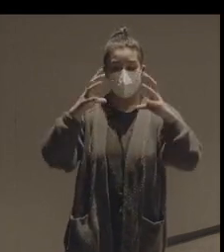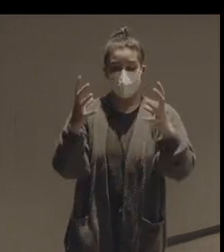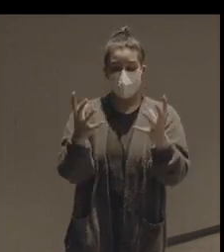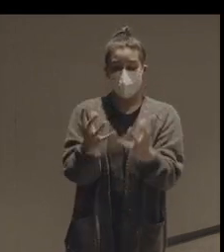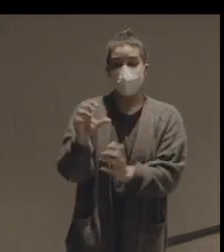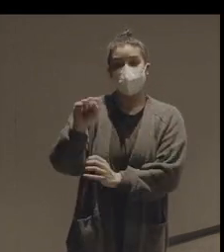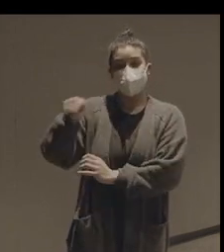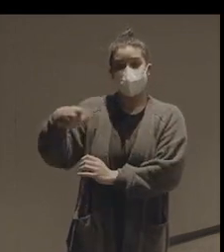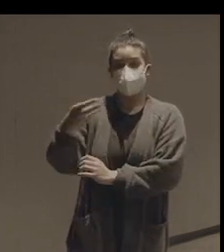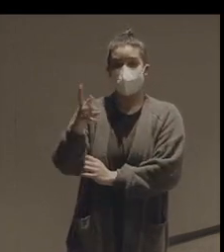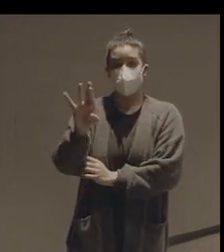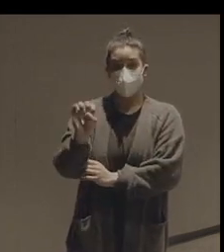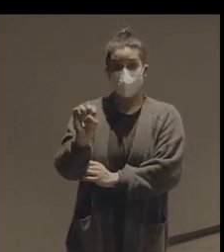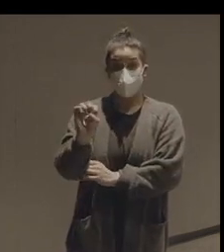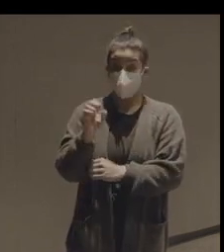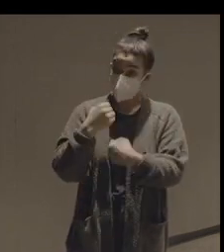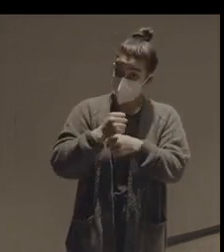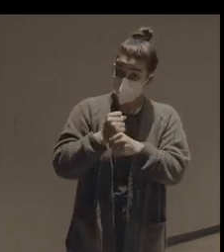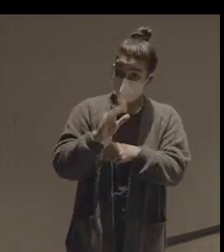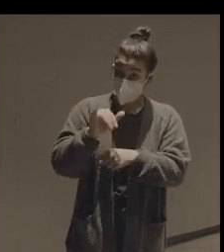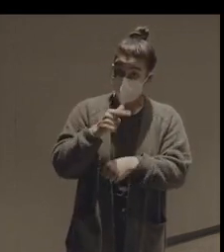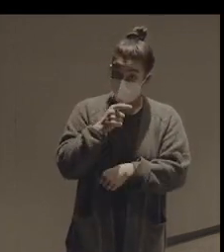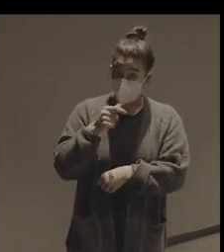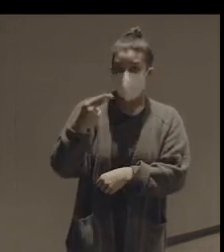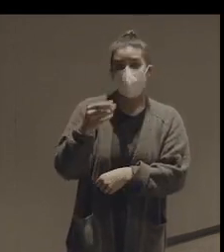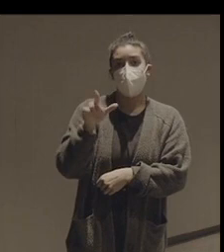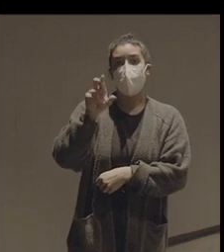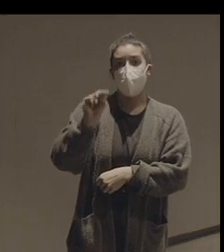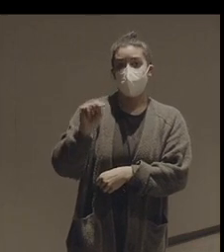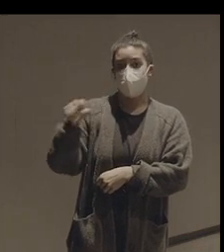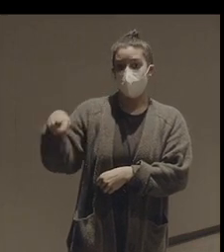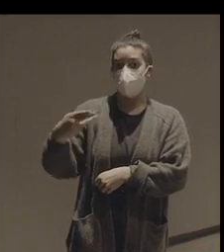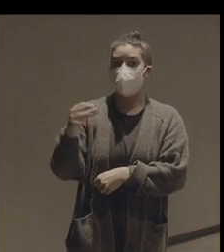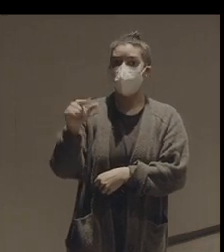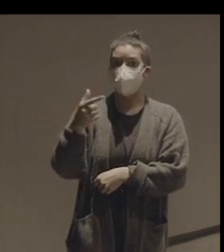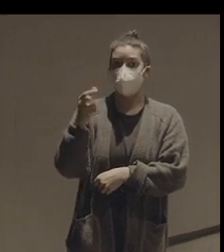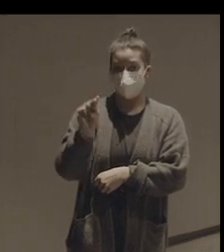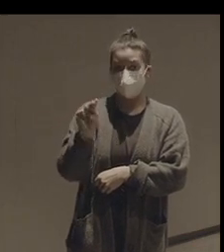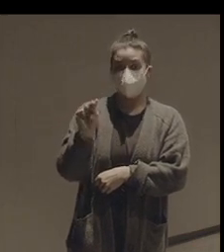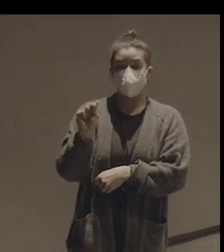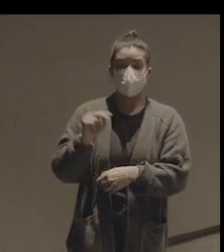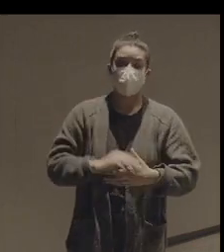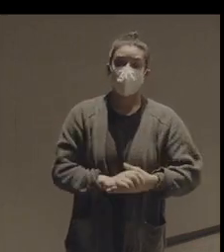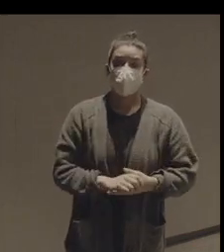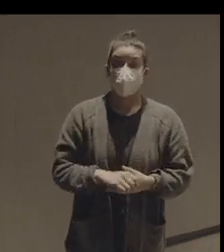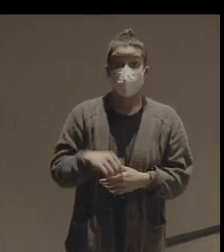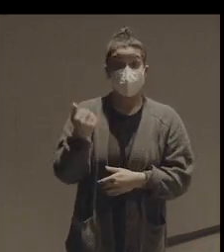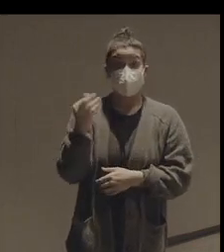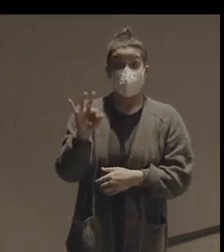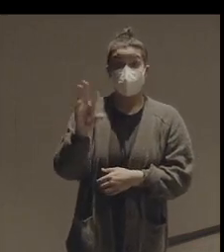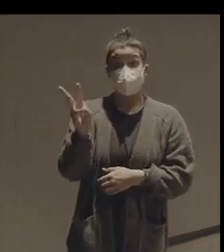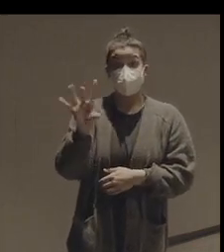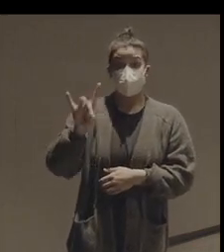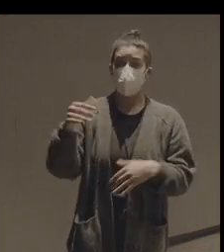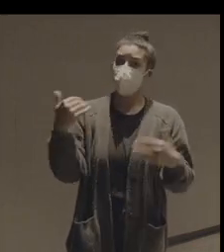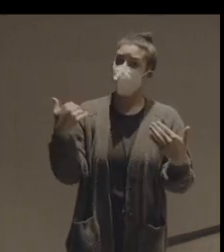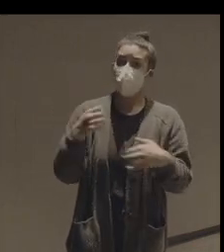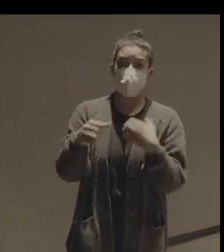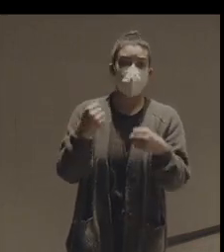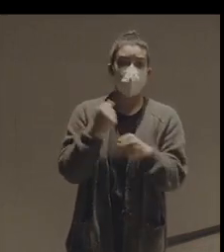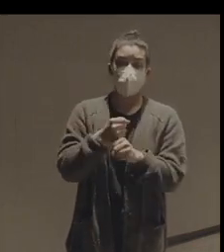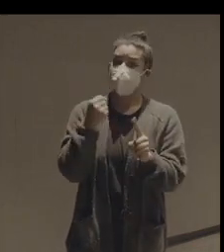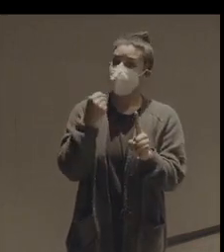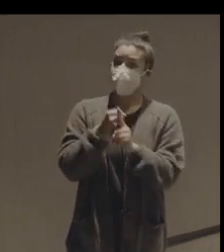The Primary Structures show took place in 66. This was a pivotal year for Helen Pashgian, as that was also the year that she made her